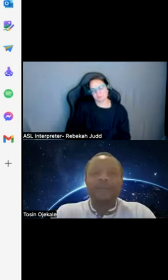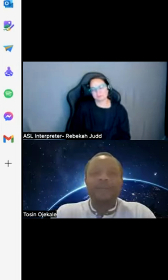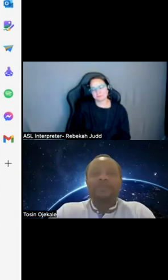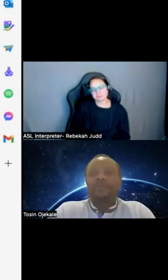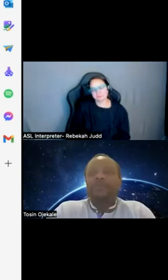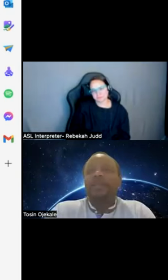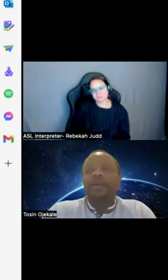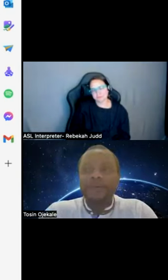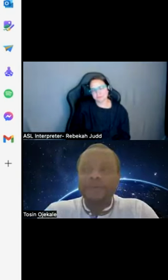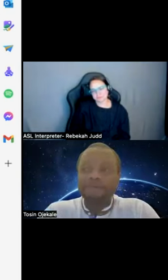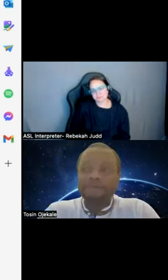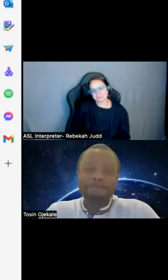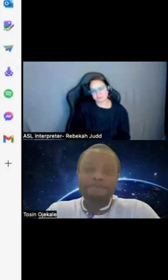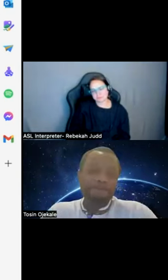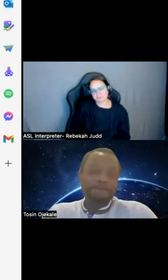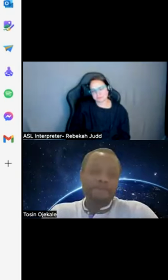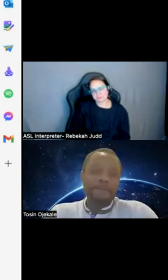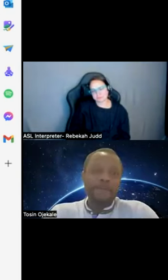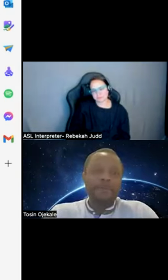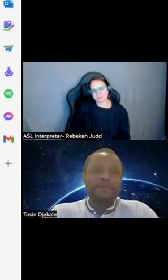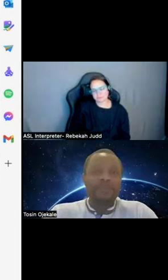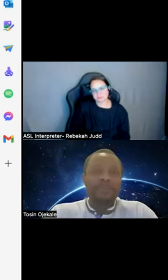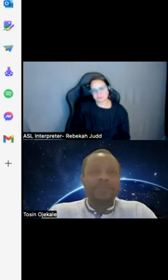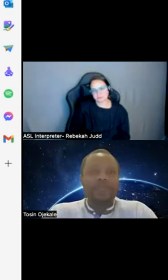other factors together.